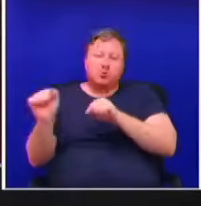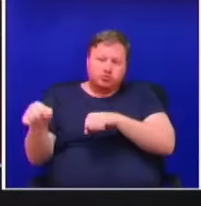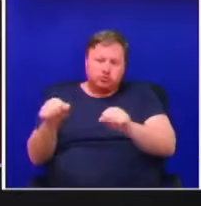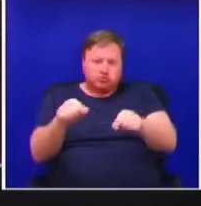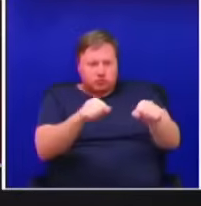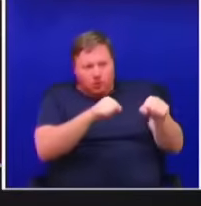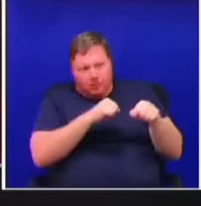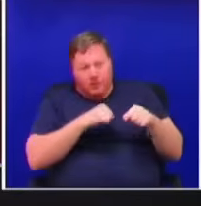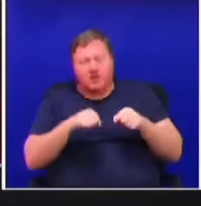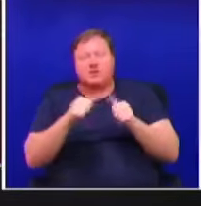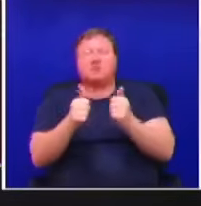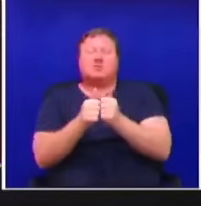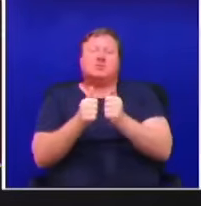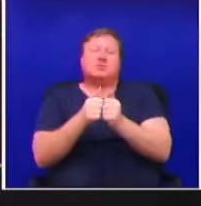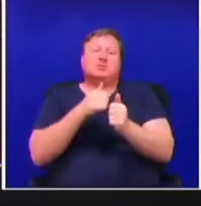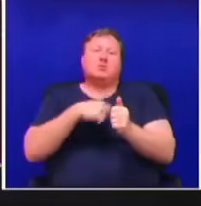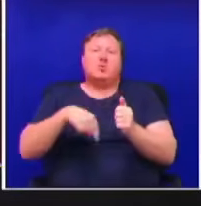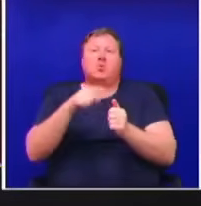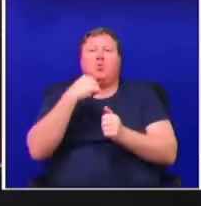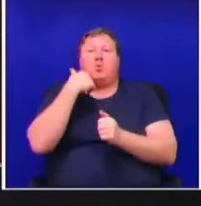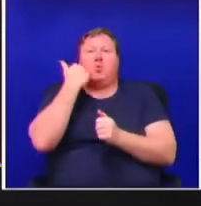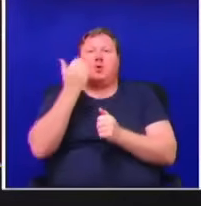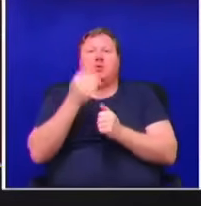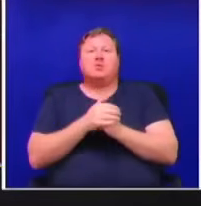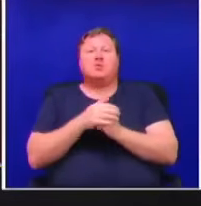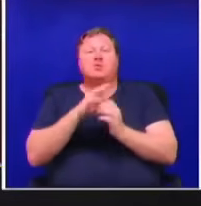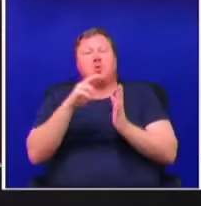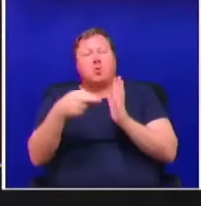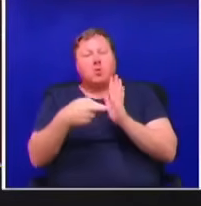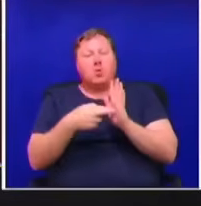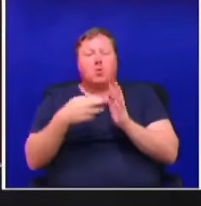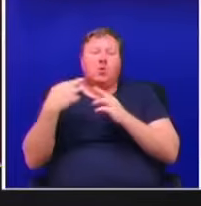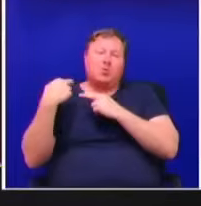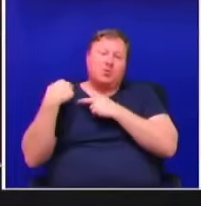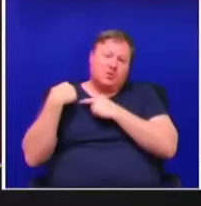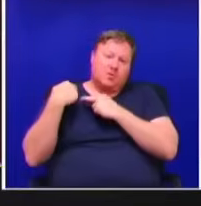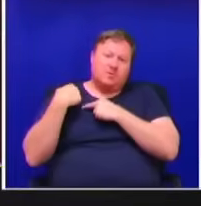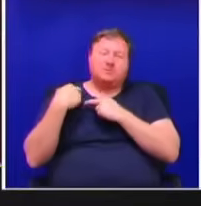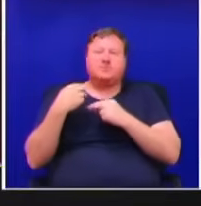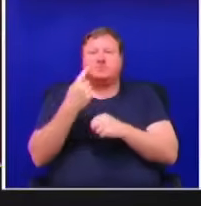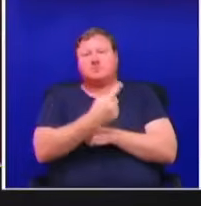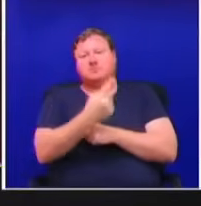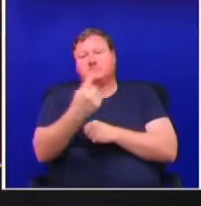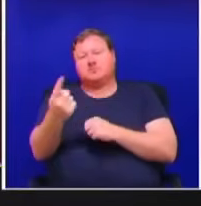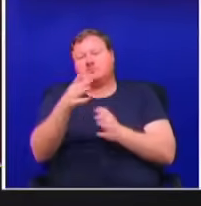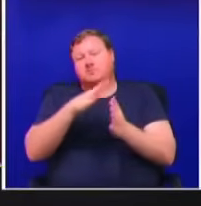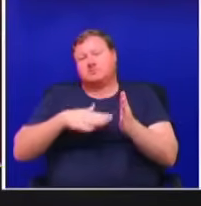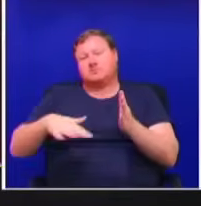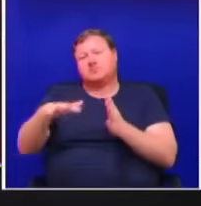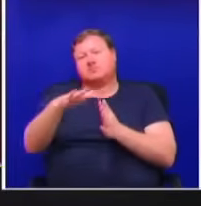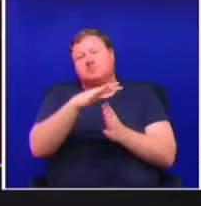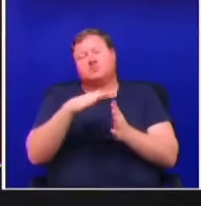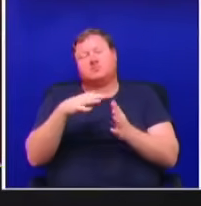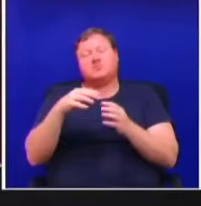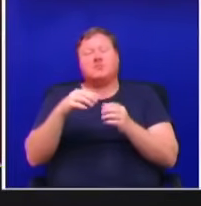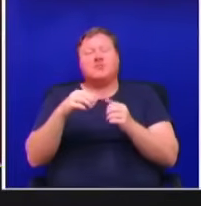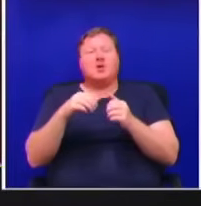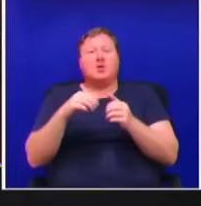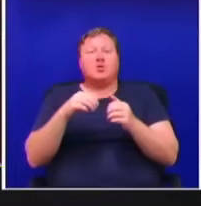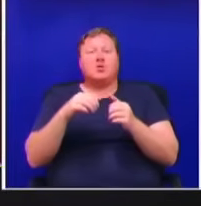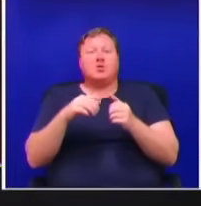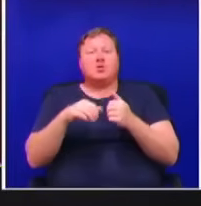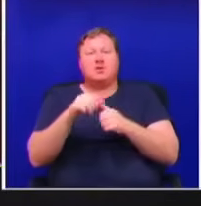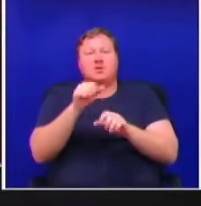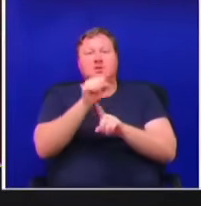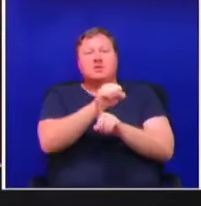for, that outlines the roles, the responsibilities of each sector of society in building the South